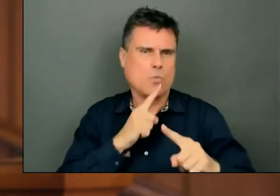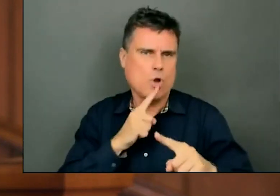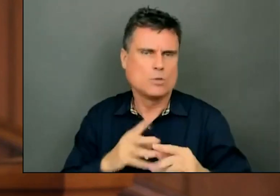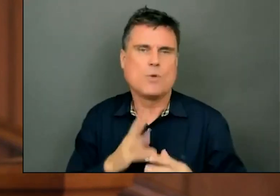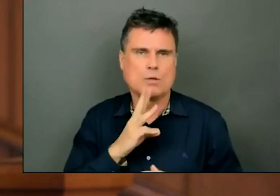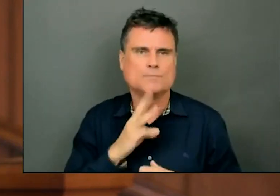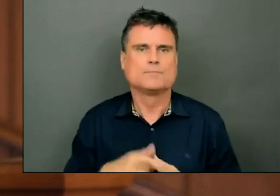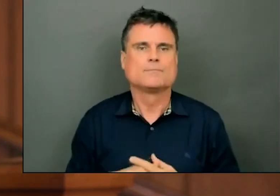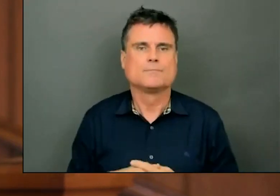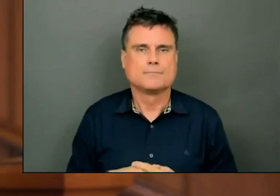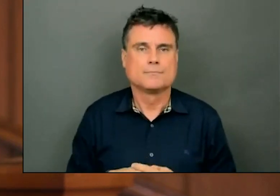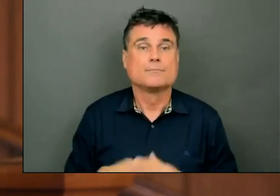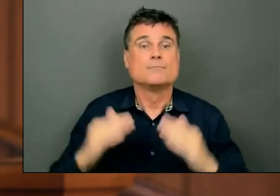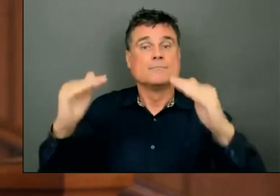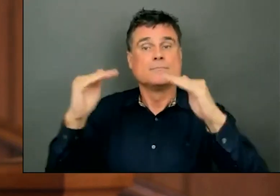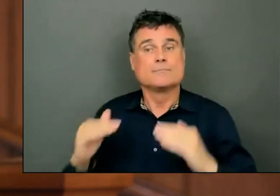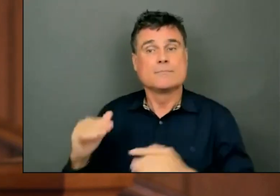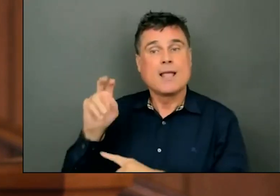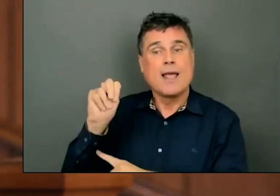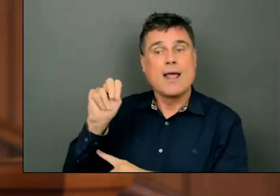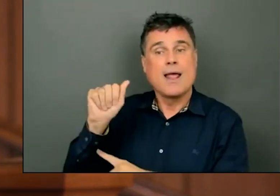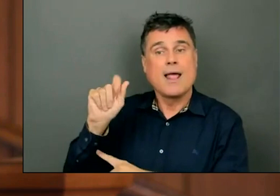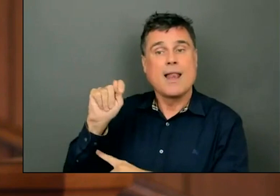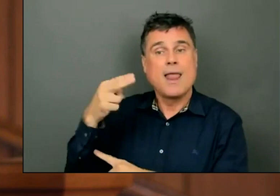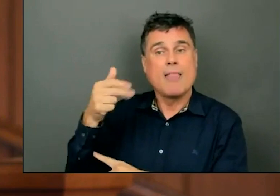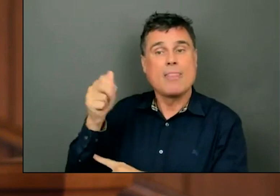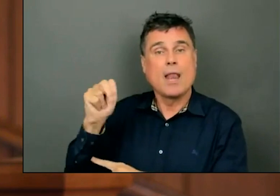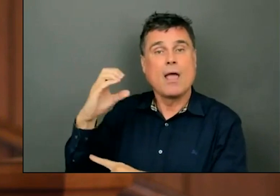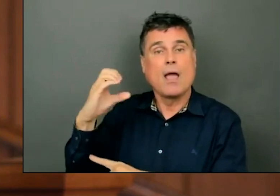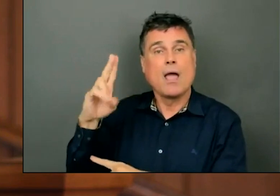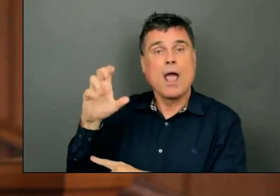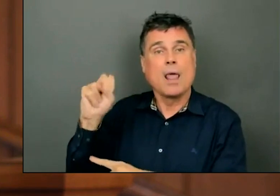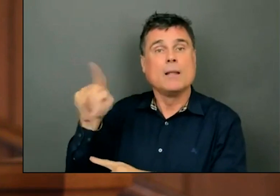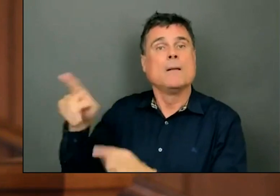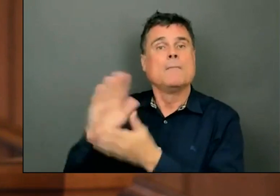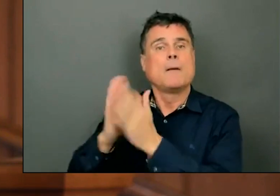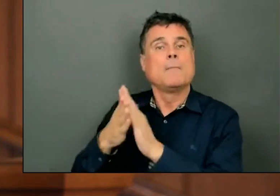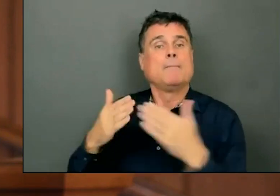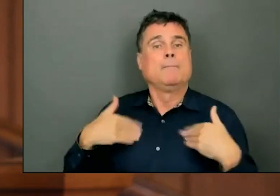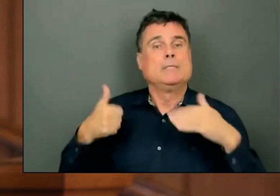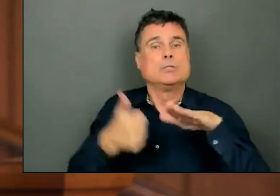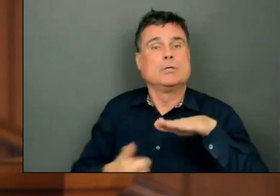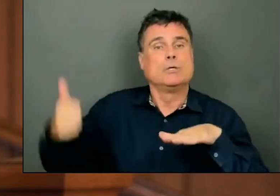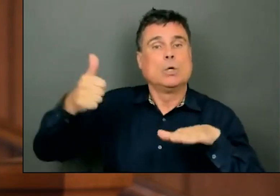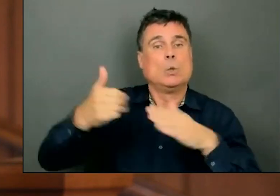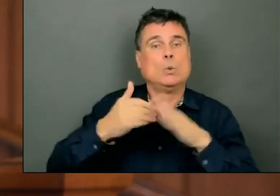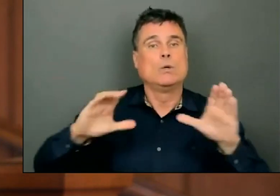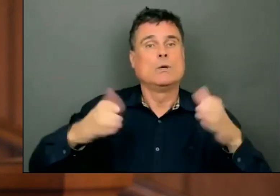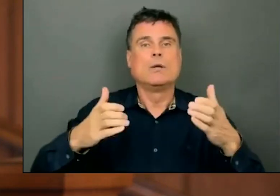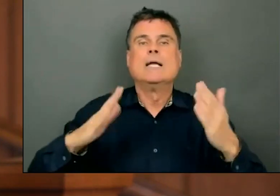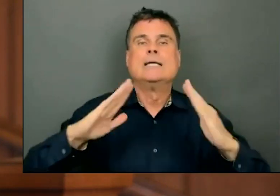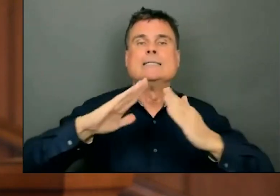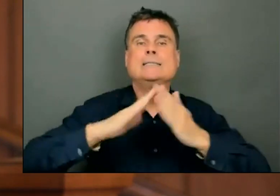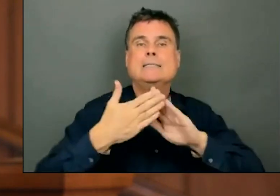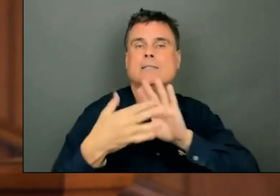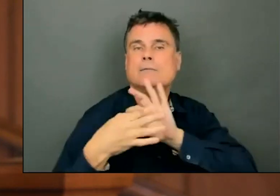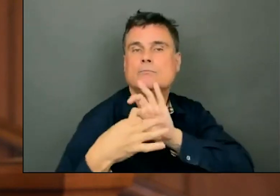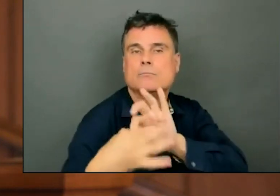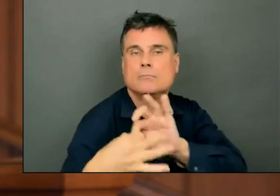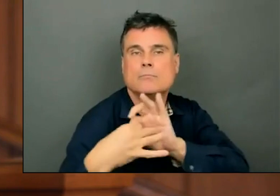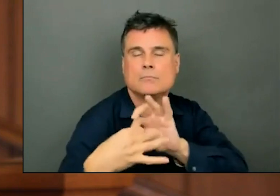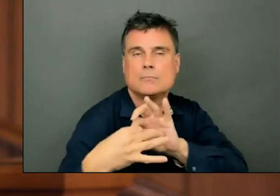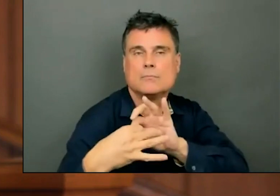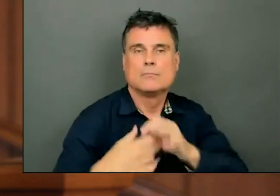Nathan for almost 20 years. He served 15 years as a Member of Parliament in one of the vastest constituencies in